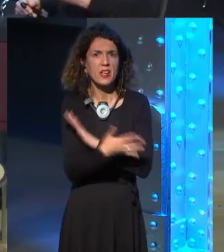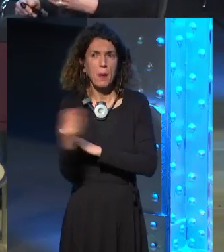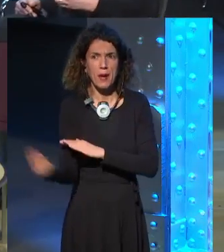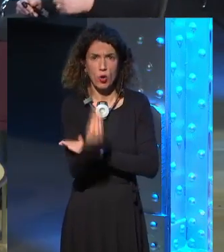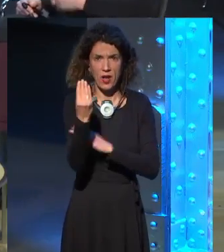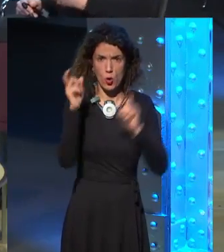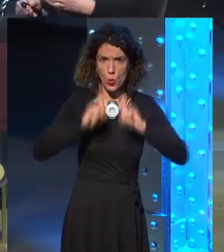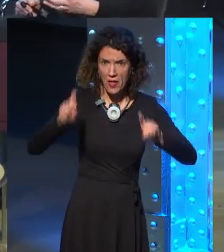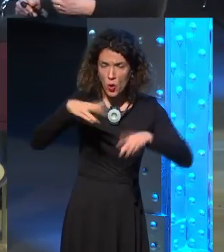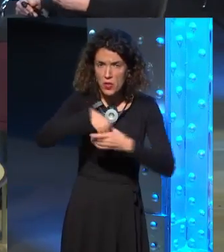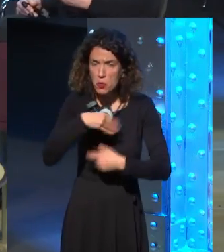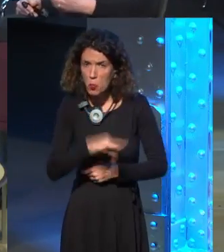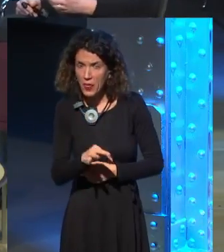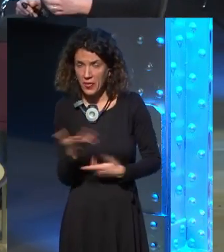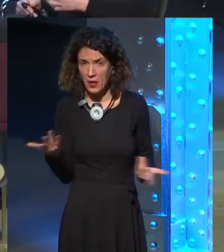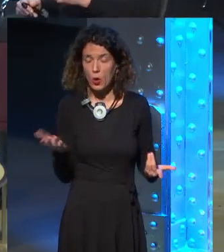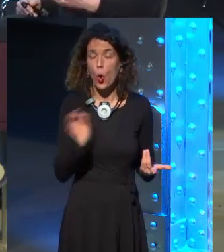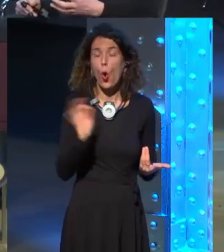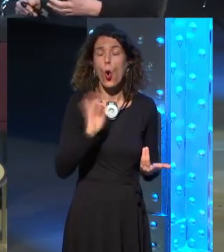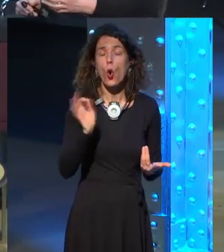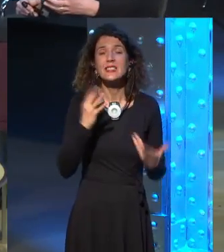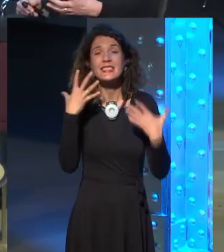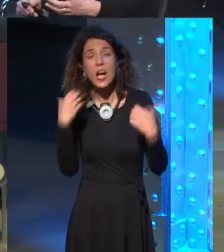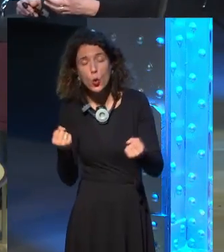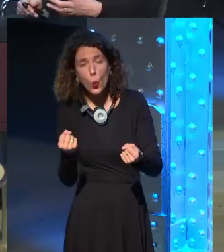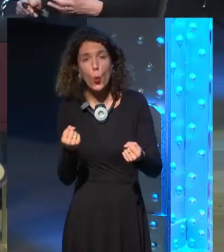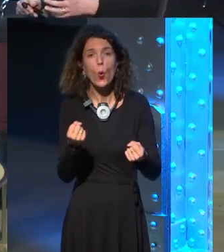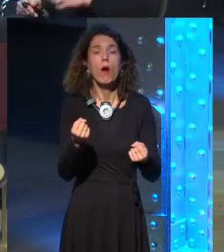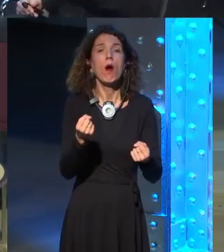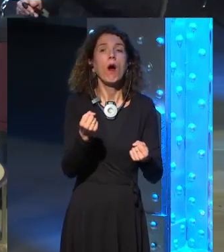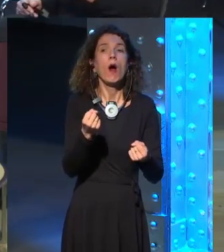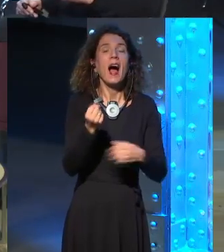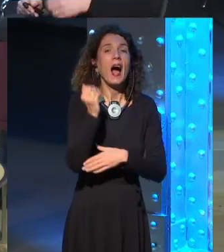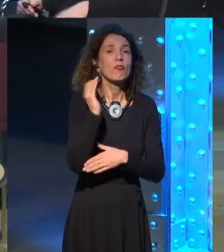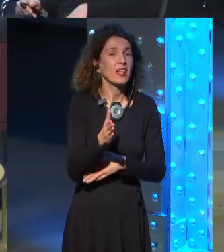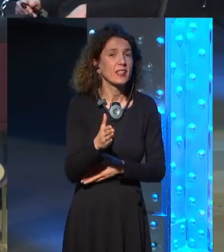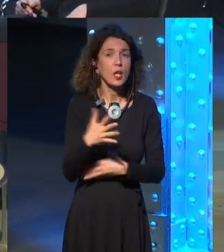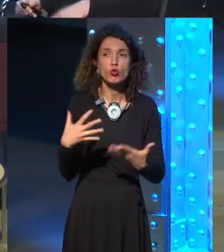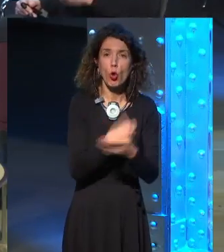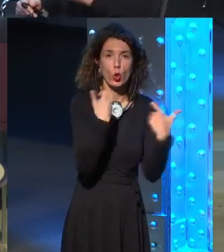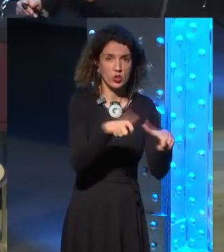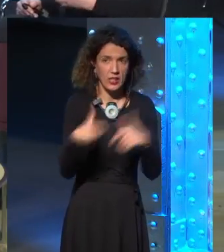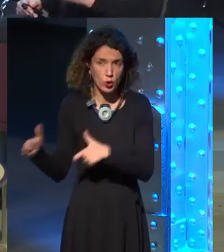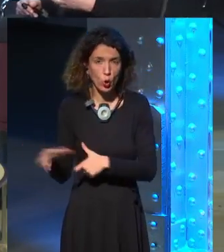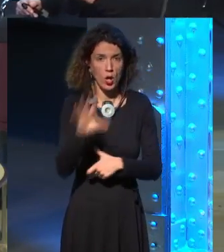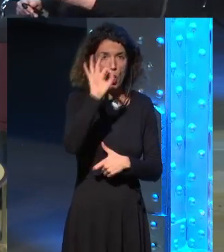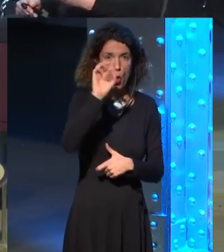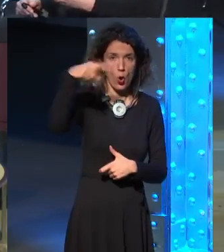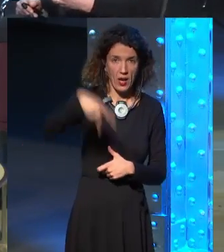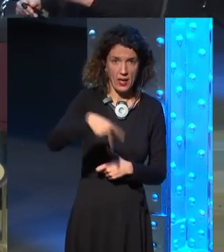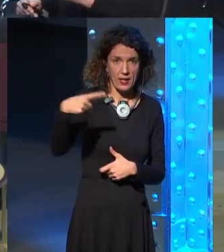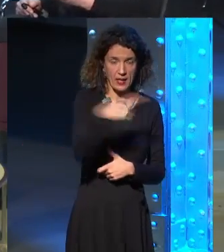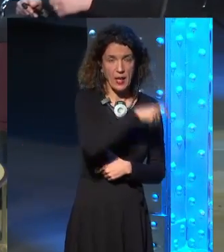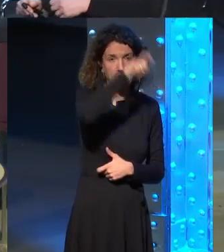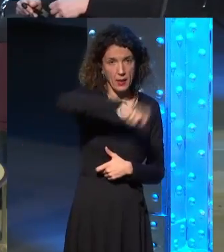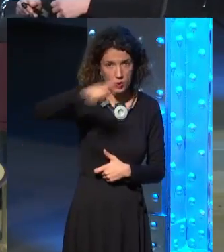know, across the different directorates or ministries or NGOs or people or nations can sort of accept as something they are sort